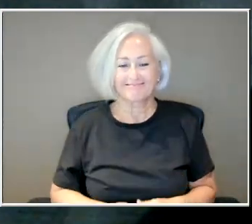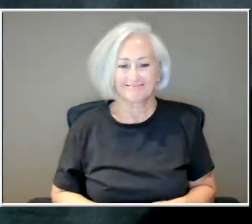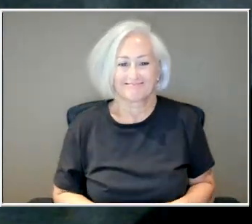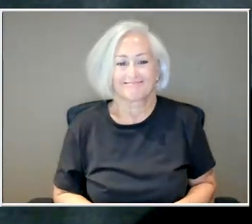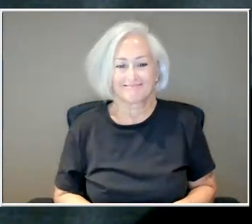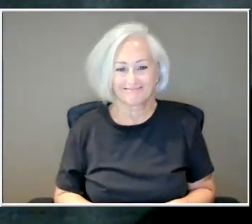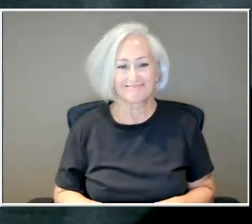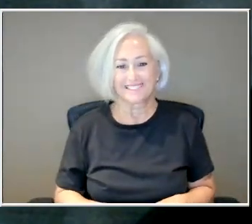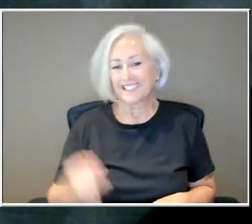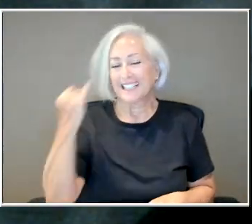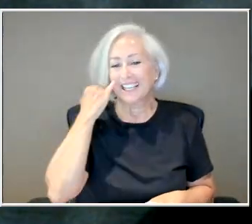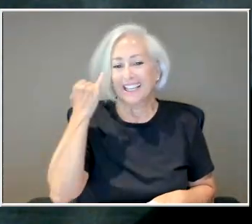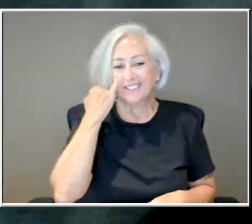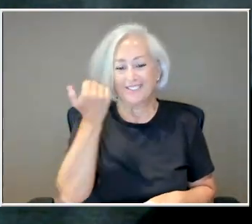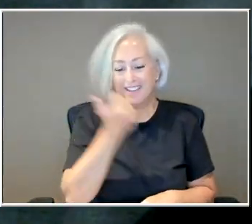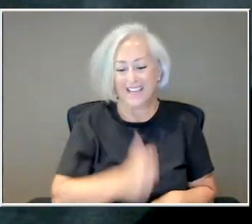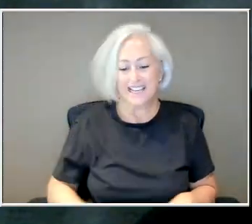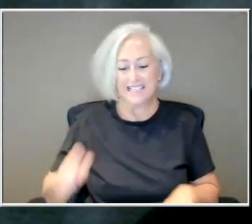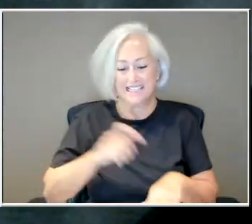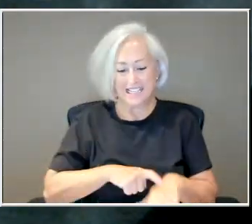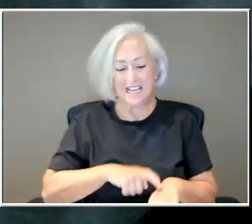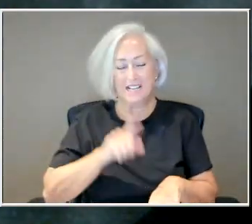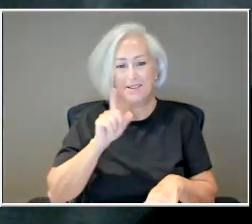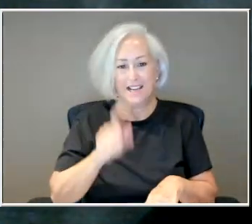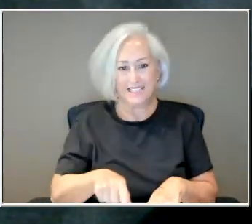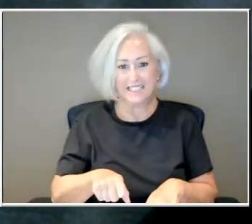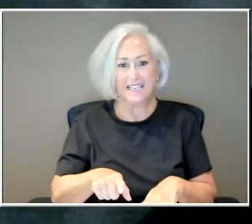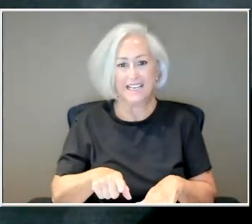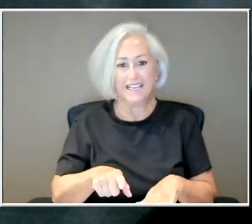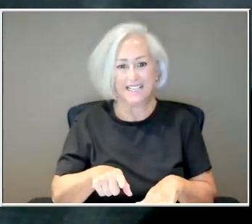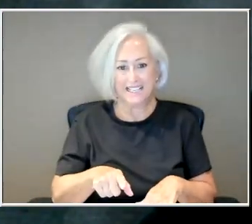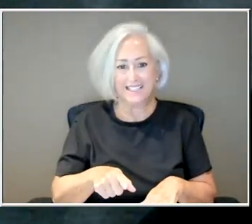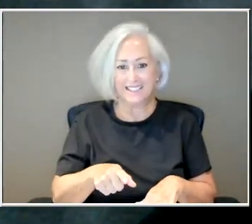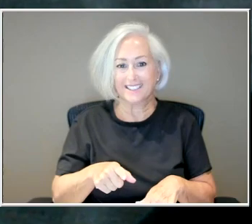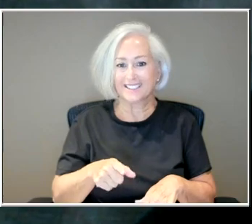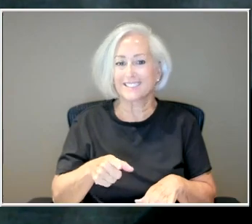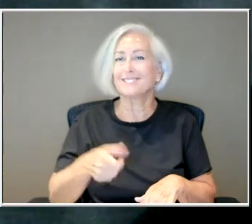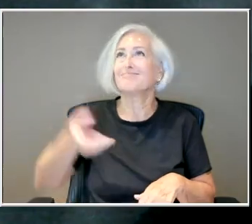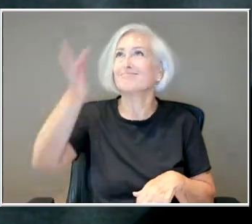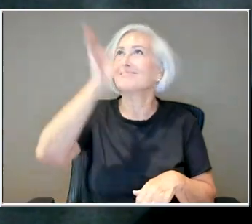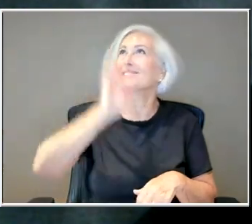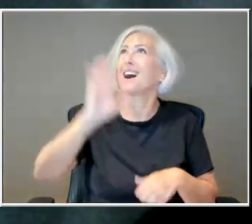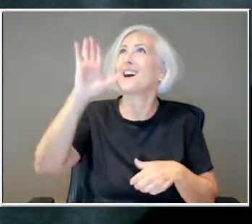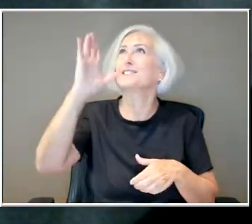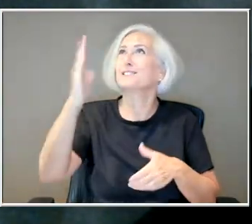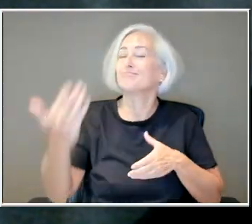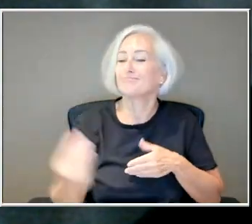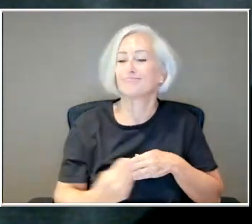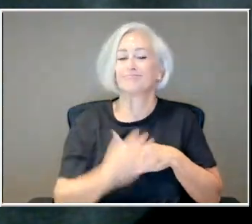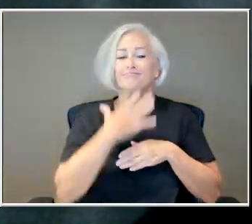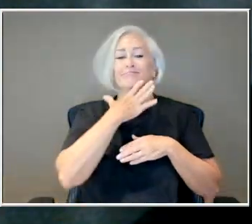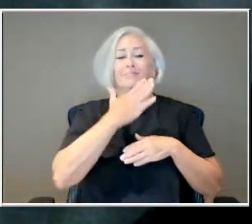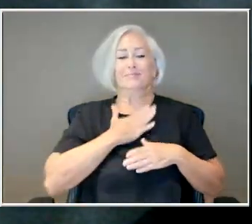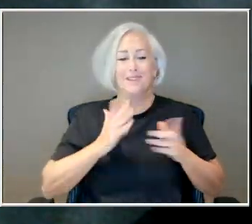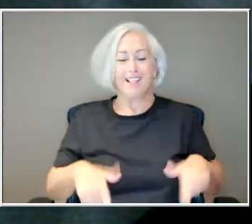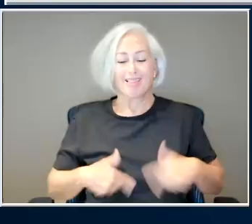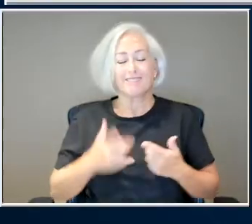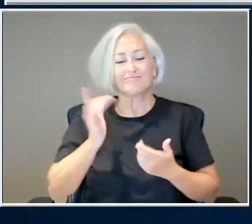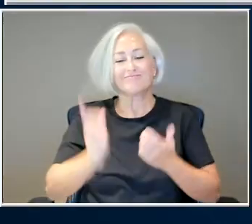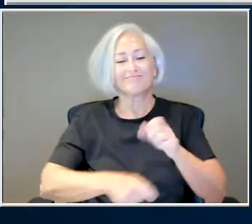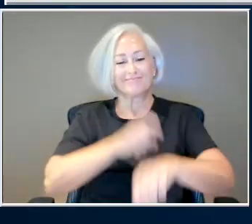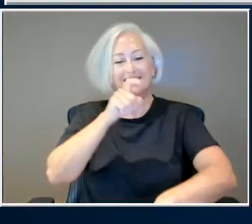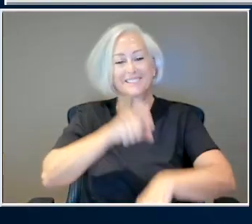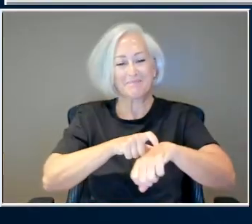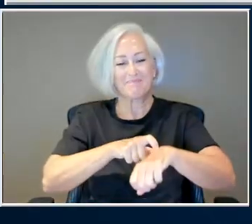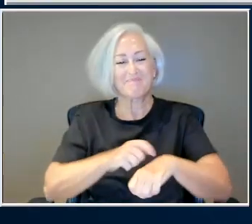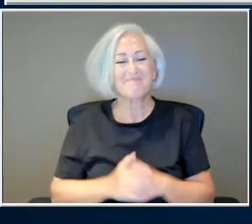if there was ever a time that I needed some divine intervention, it certainly came it was certainly at that point. Well, again,